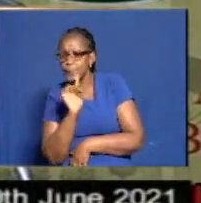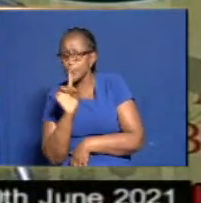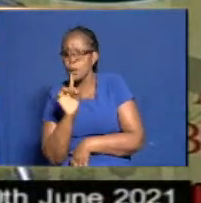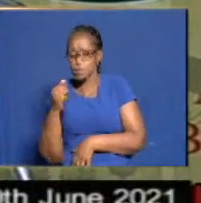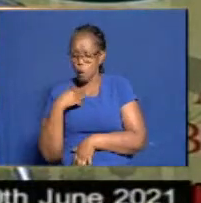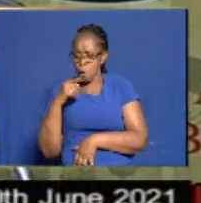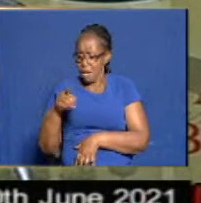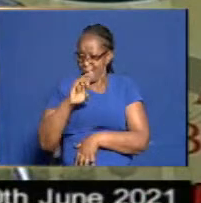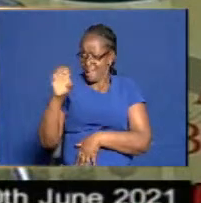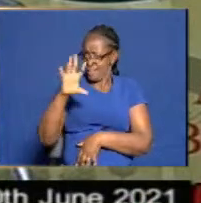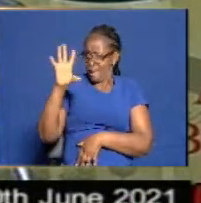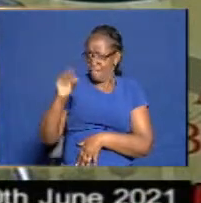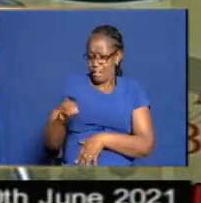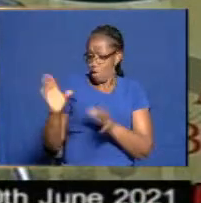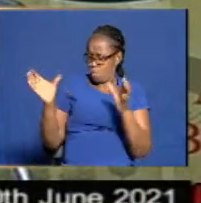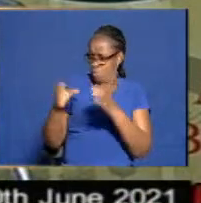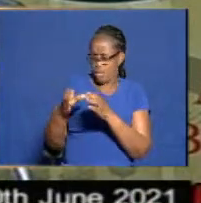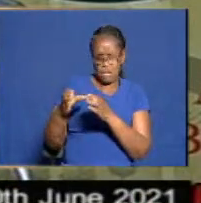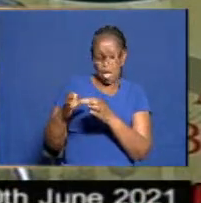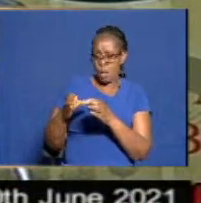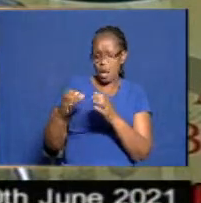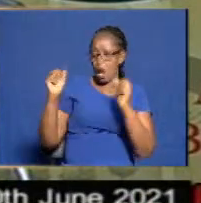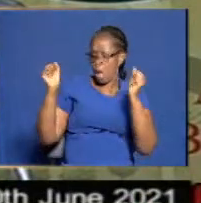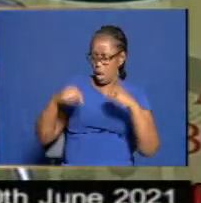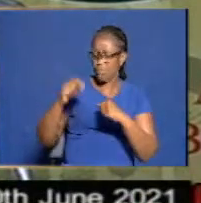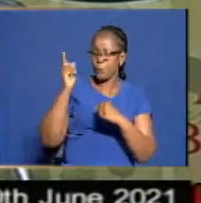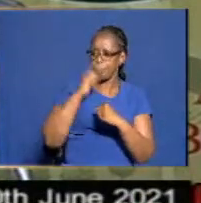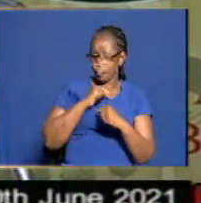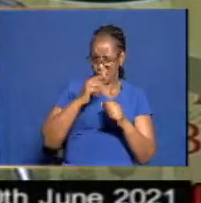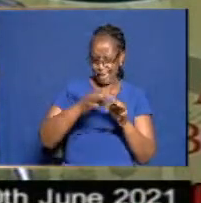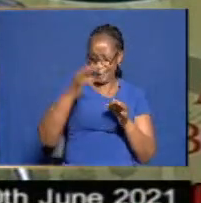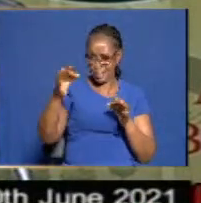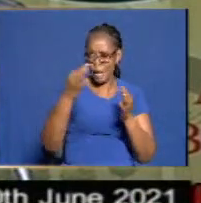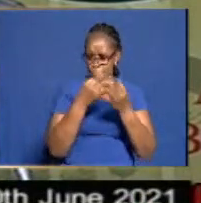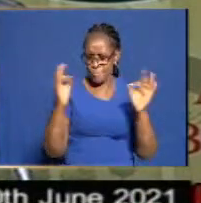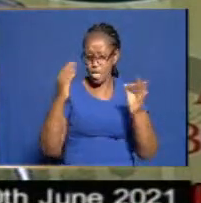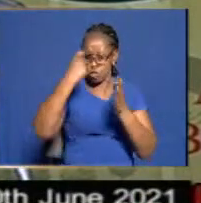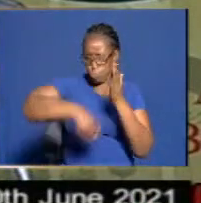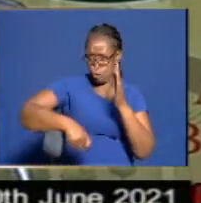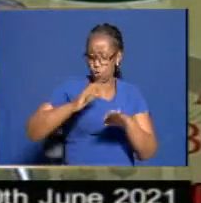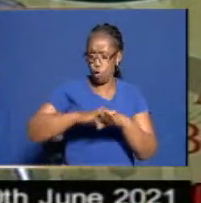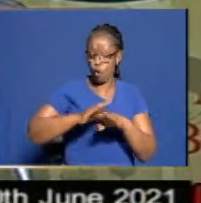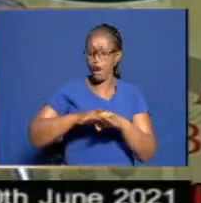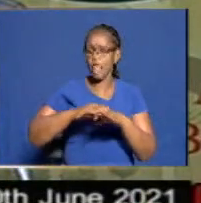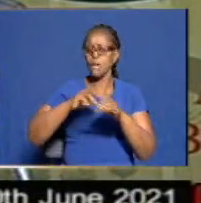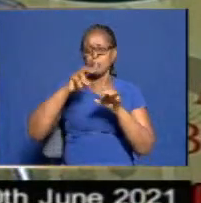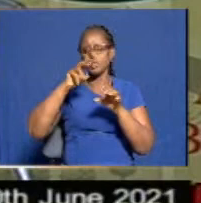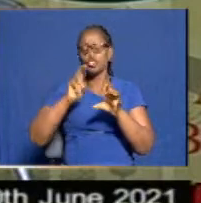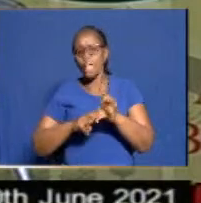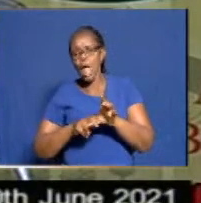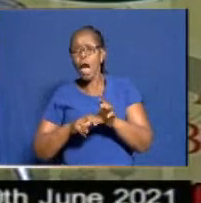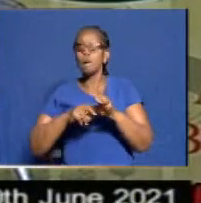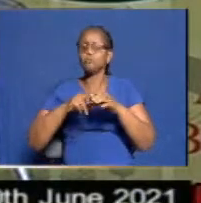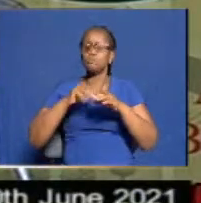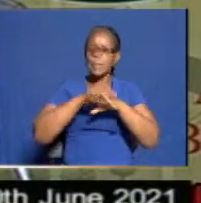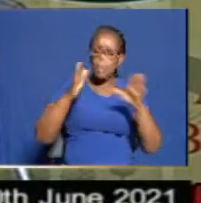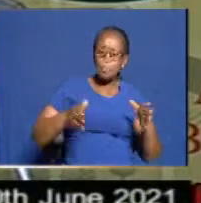Community Partner States agreed to extend the applicable import duty on furniture at the rate of 35% for a further